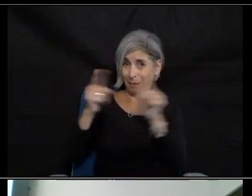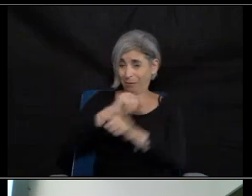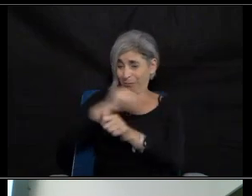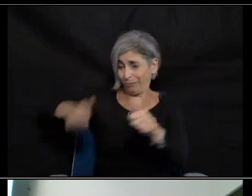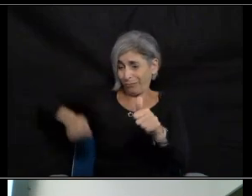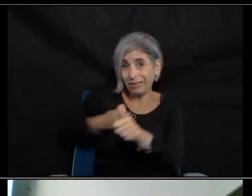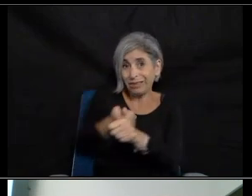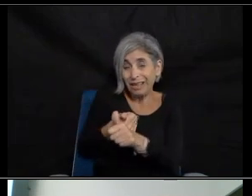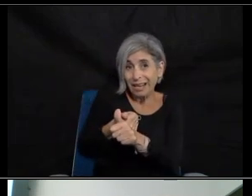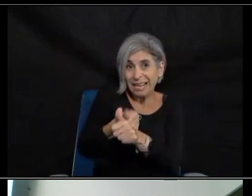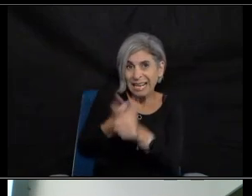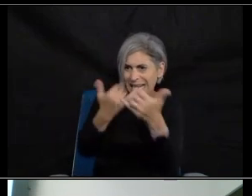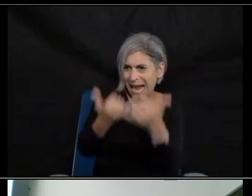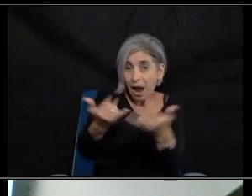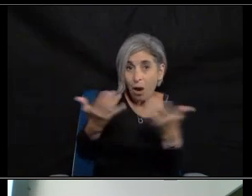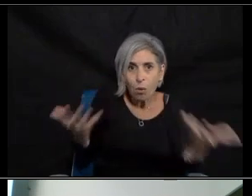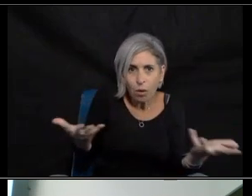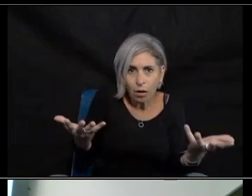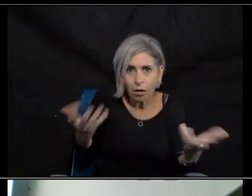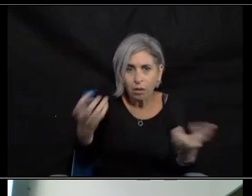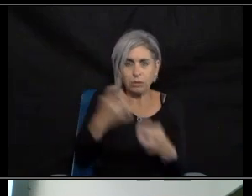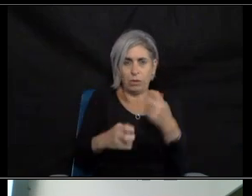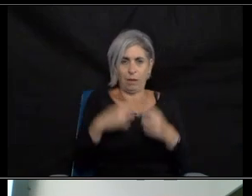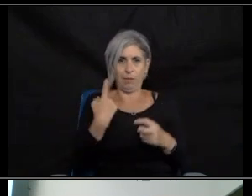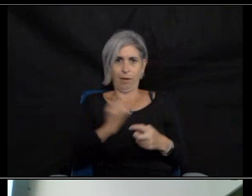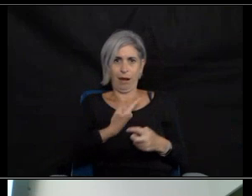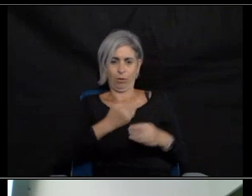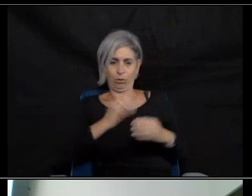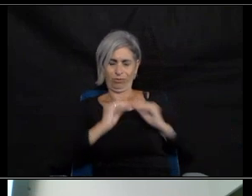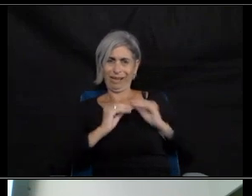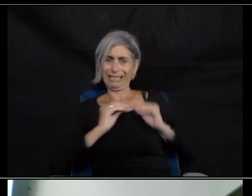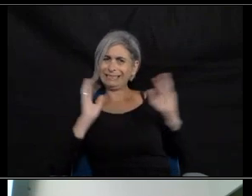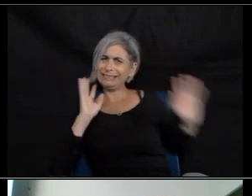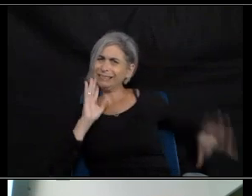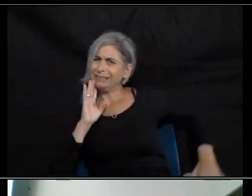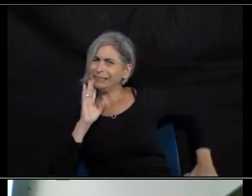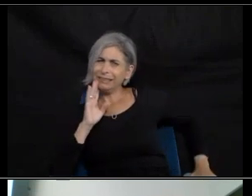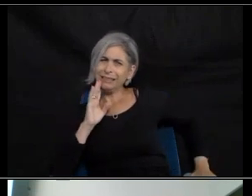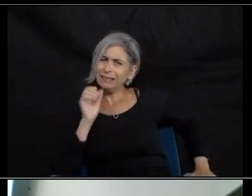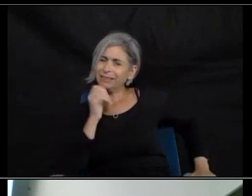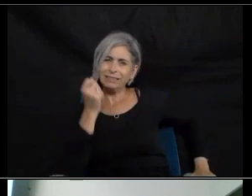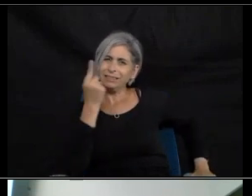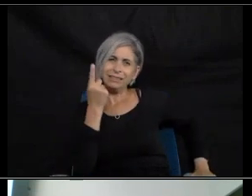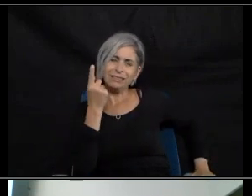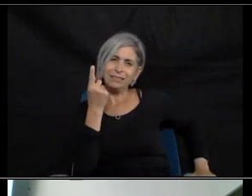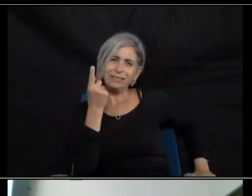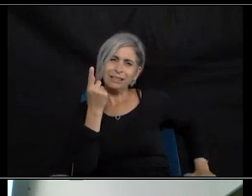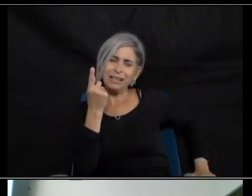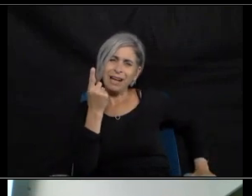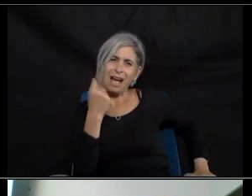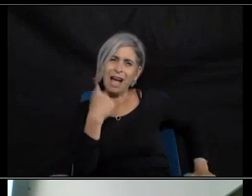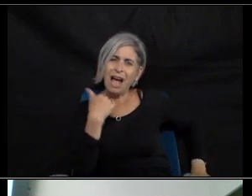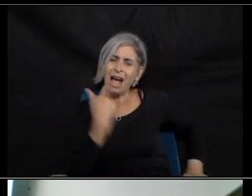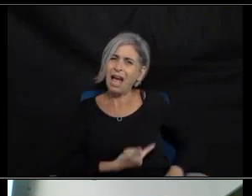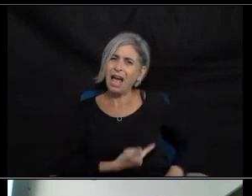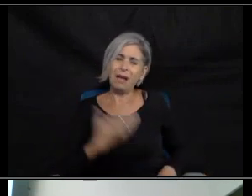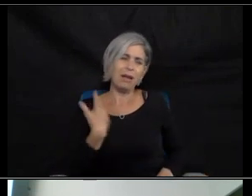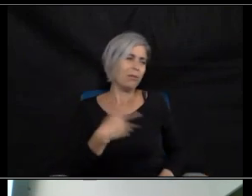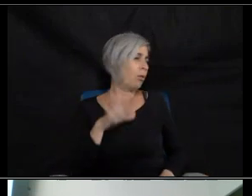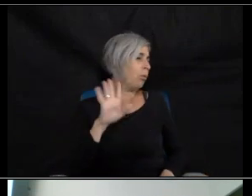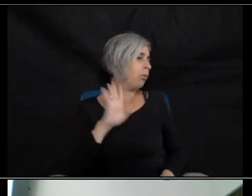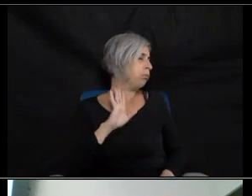scenes. And it's now all of a sudden that it's our problem to fix it. I do not understand. I do not comprehend. And frankly, I am just at a